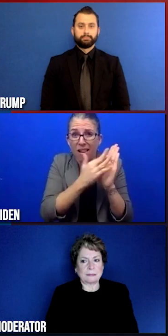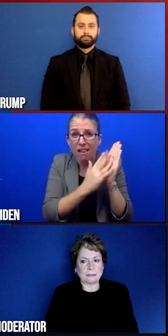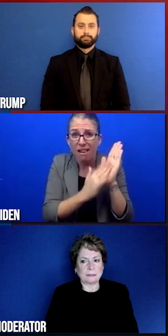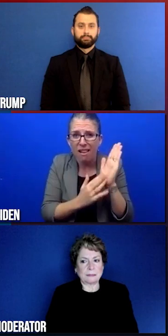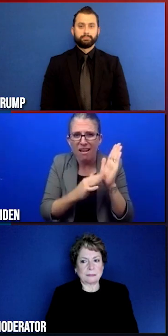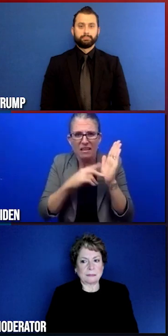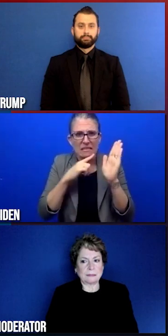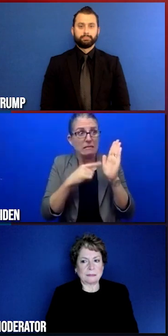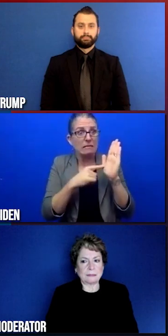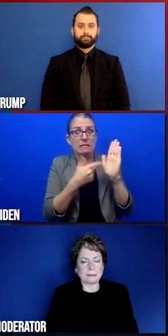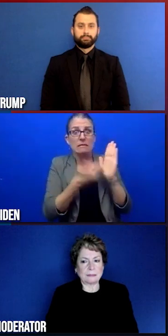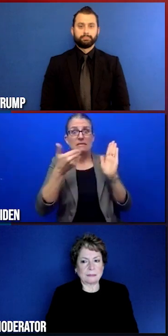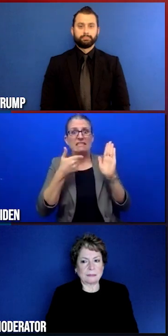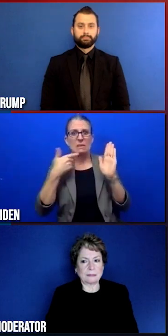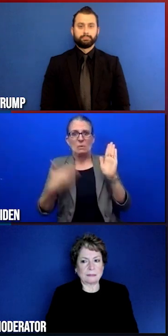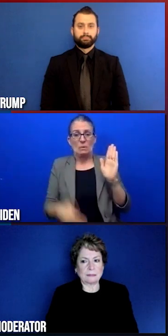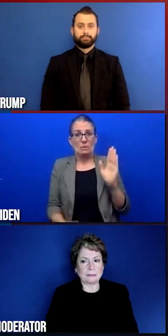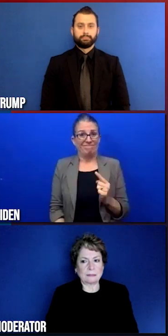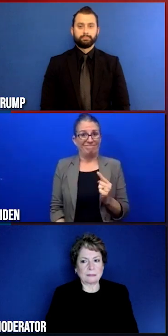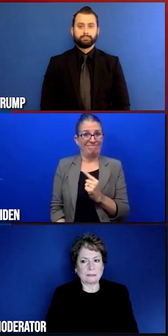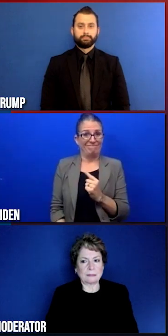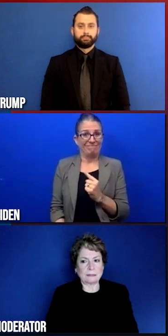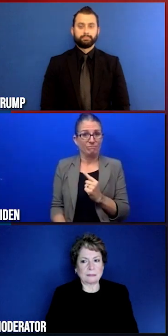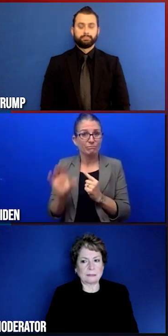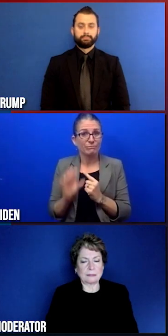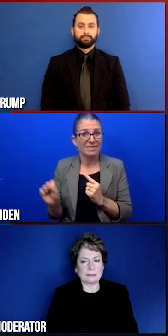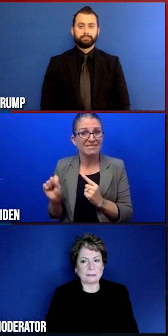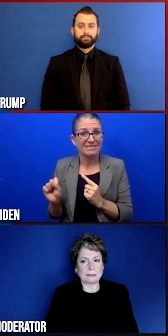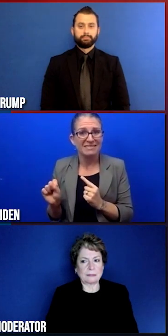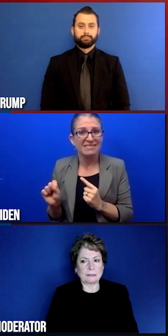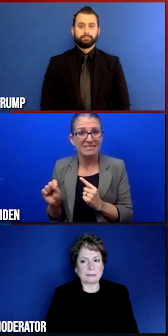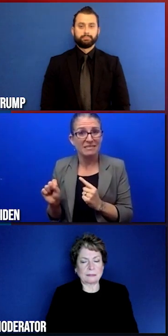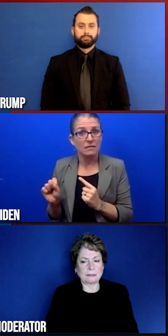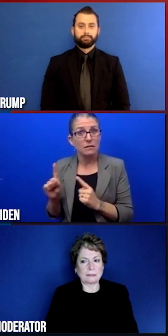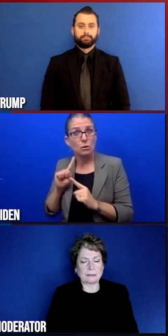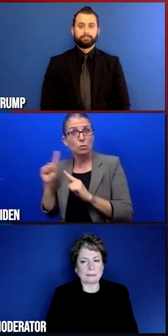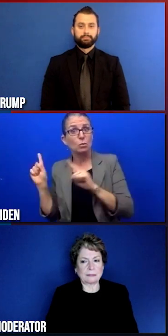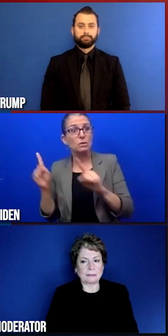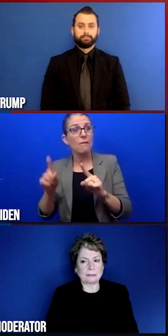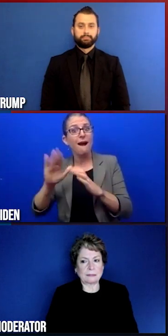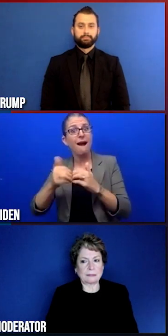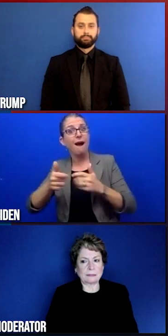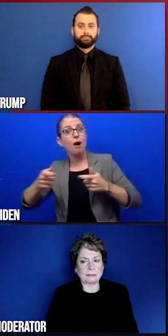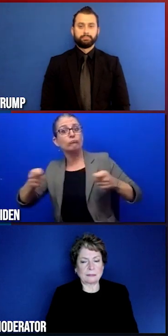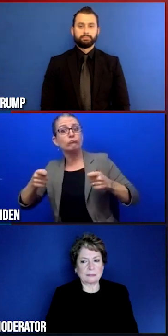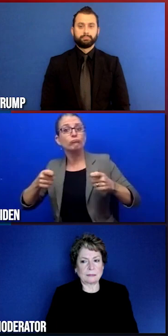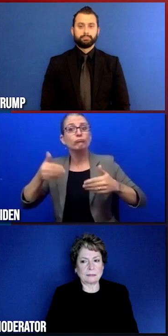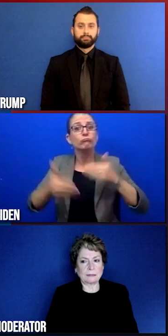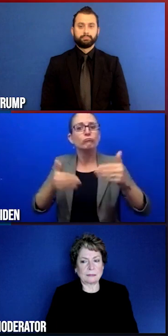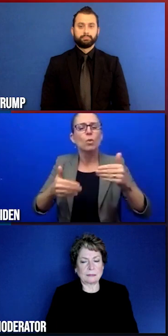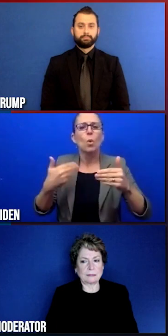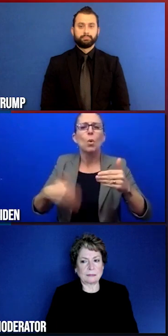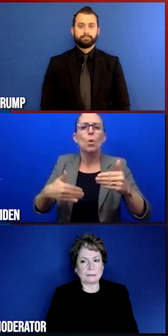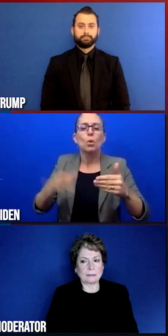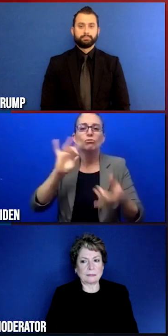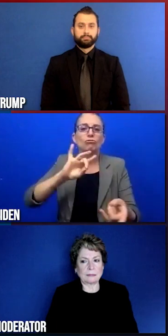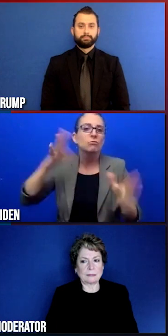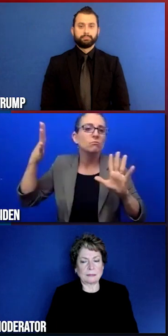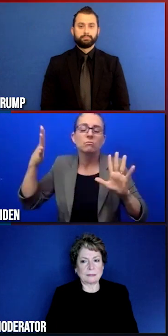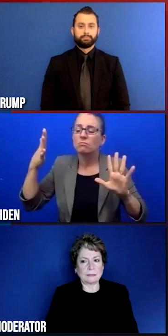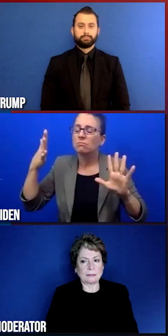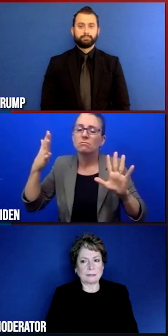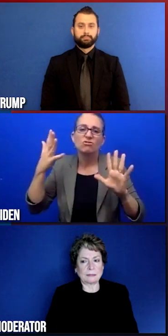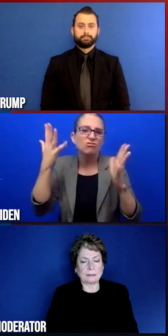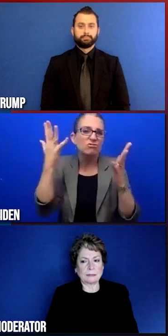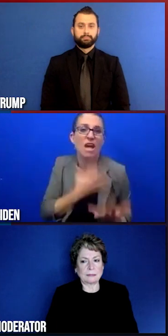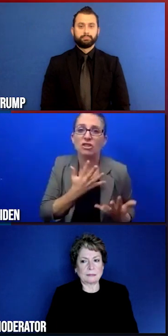this crisis has been absolutely tragic. And so, folks, I will take care of this. I will end this. I will make sure we have a